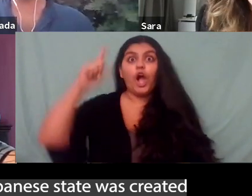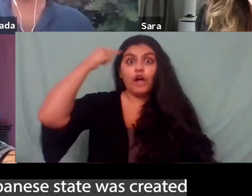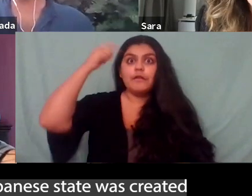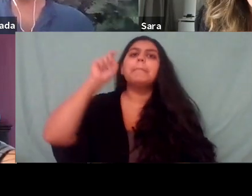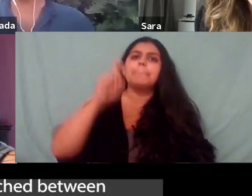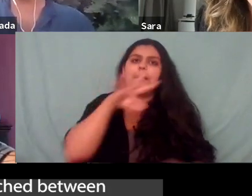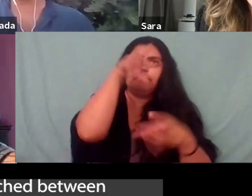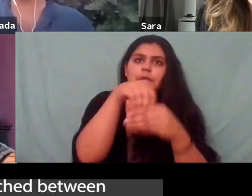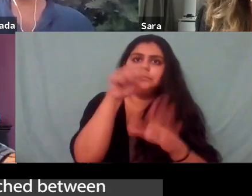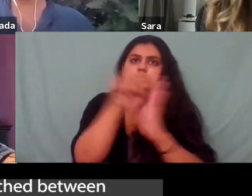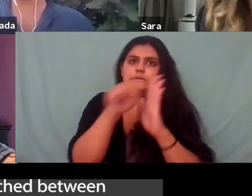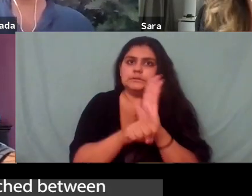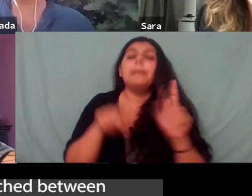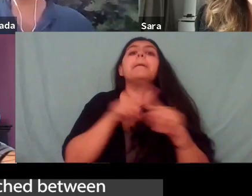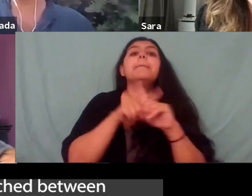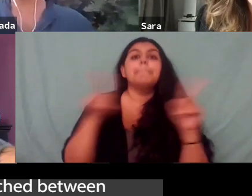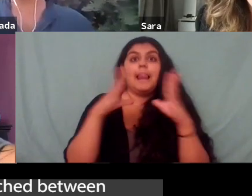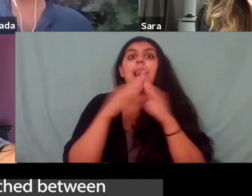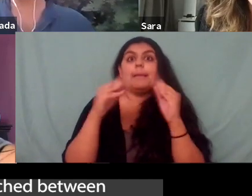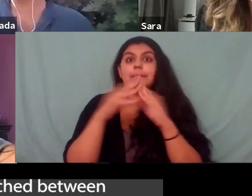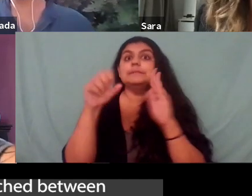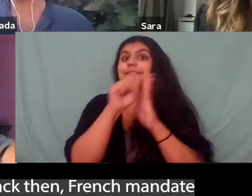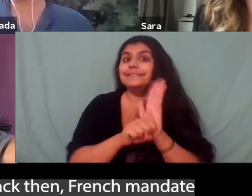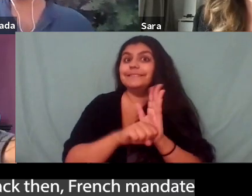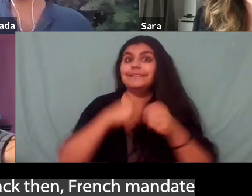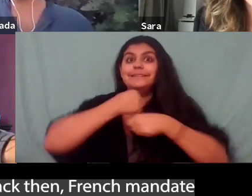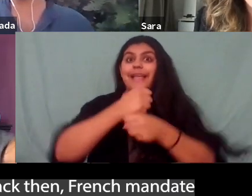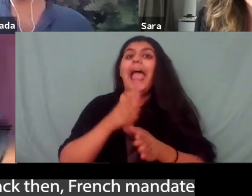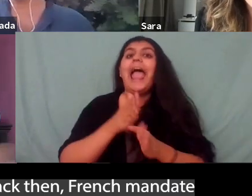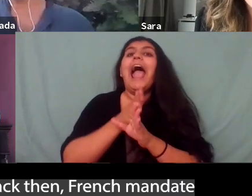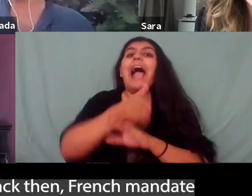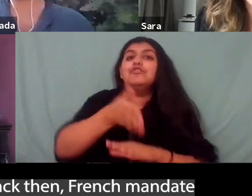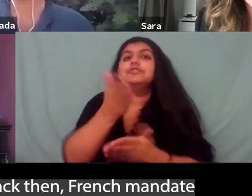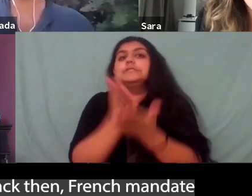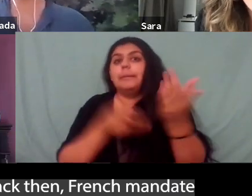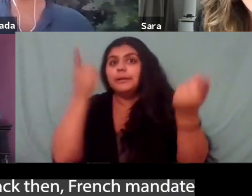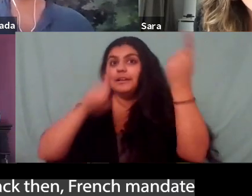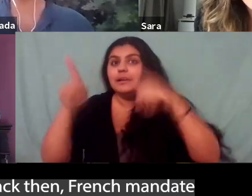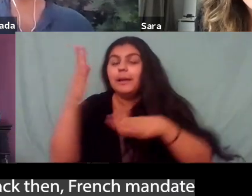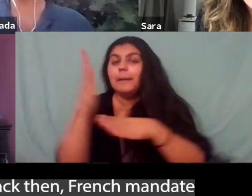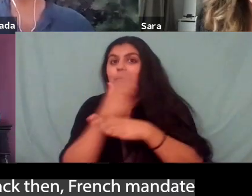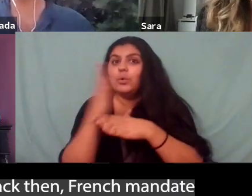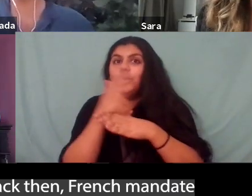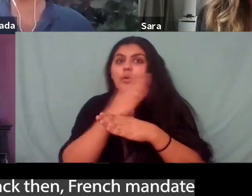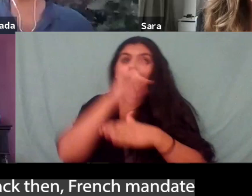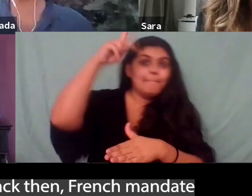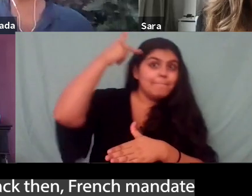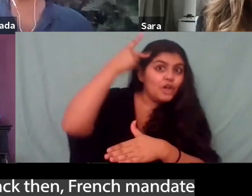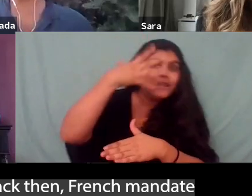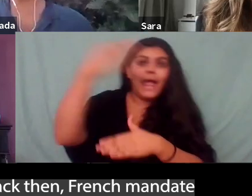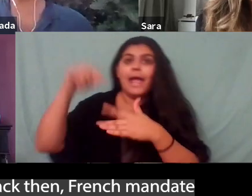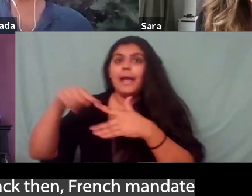of arrangements were reached between the local political elite and the French mandatory power back then, French mandate, and not